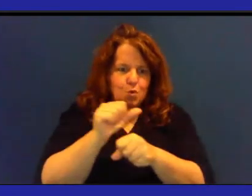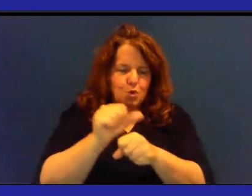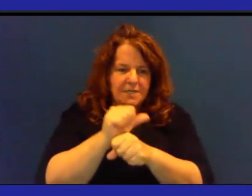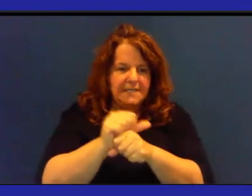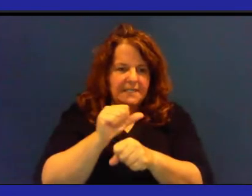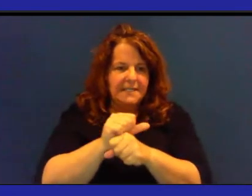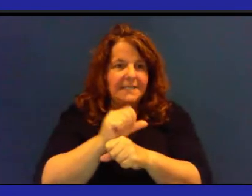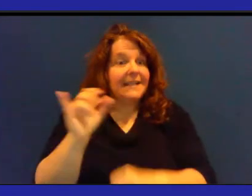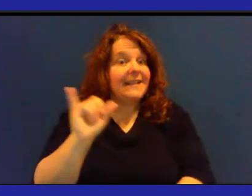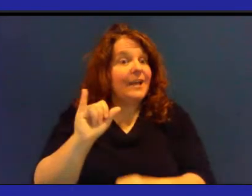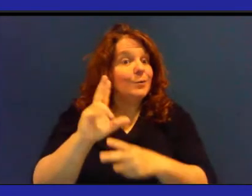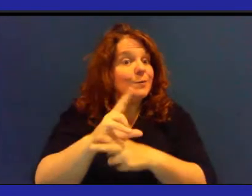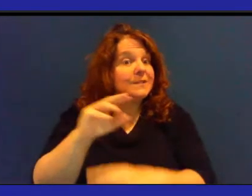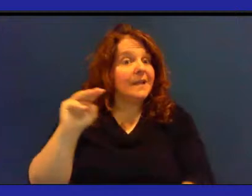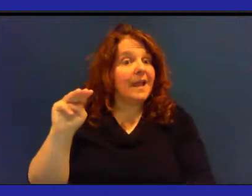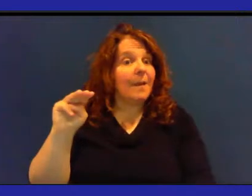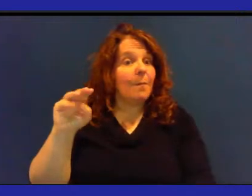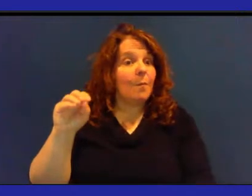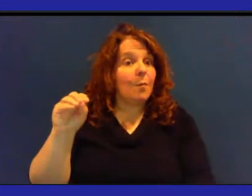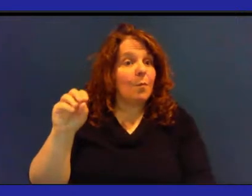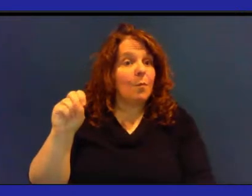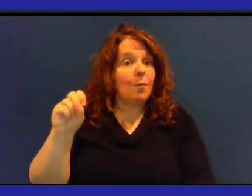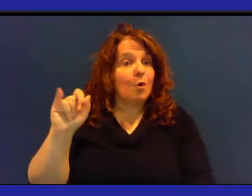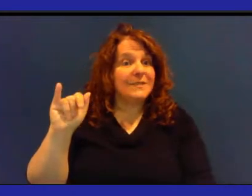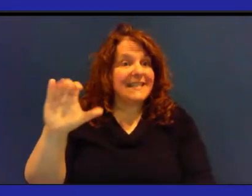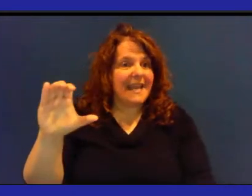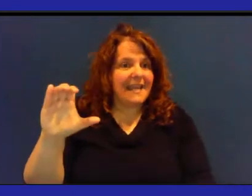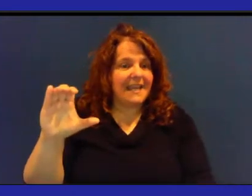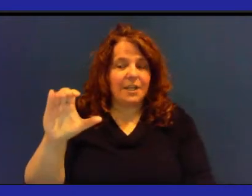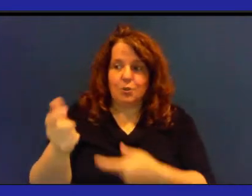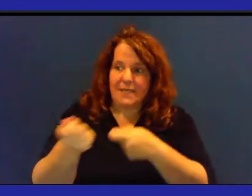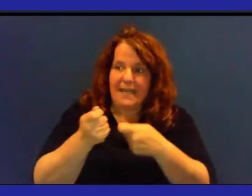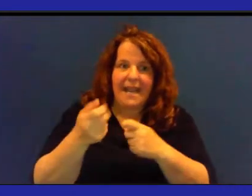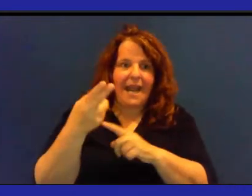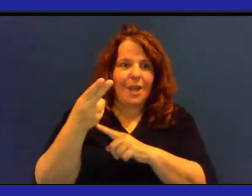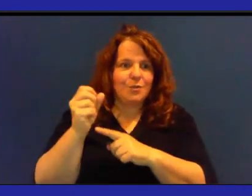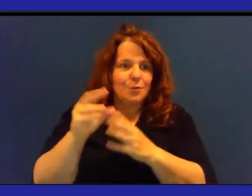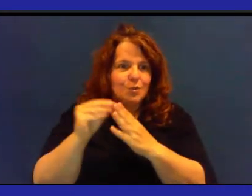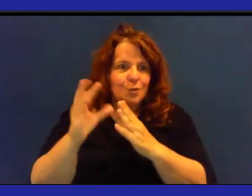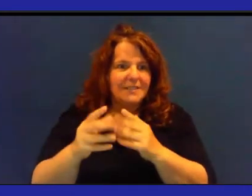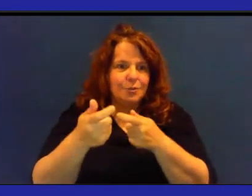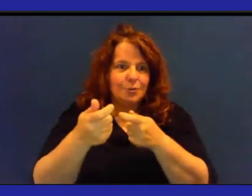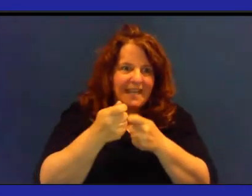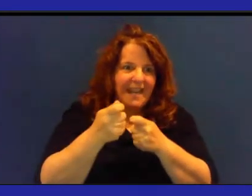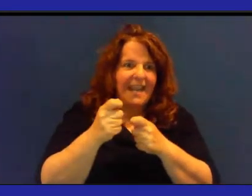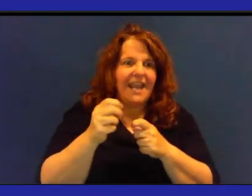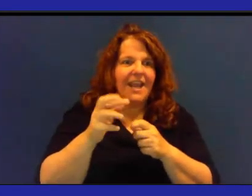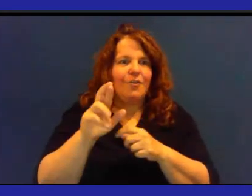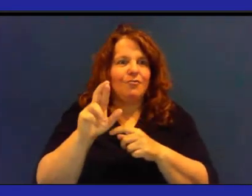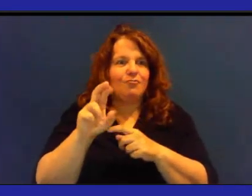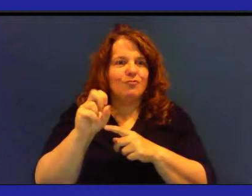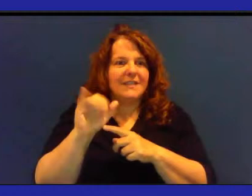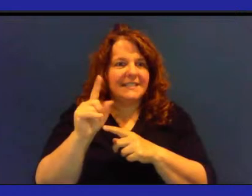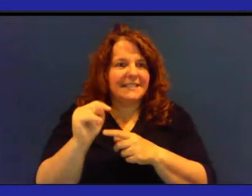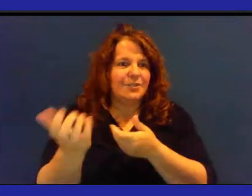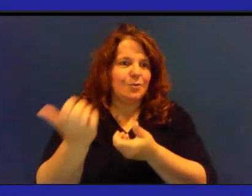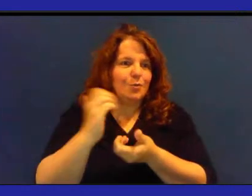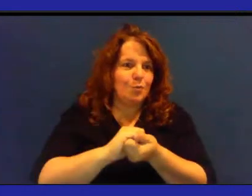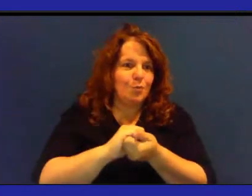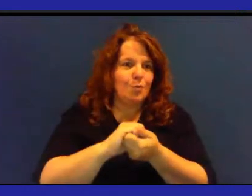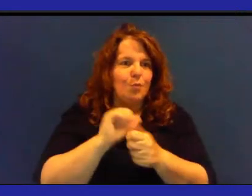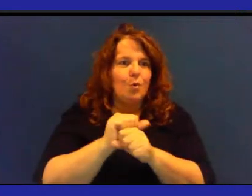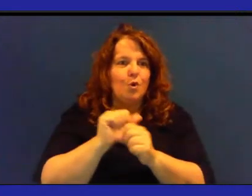Mosaic to get high school students, to get medical students, to get residents to come engage with H&H from